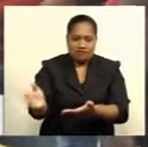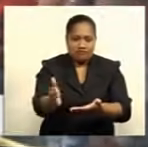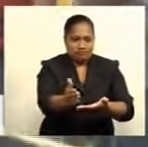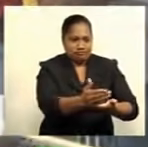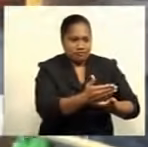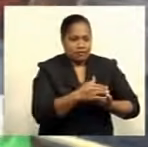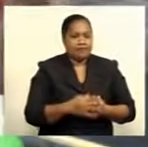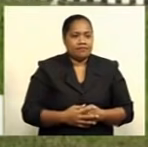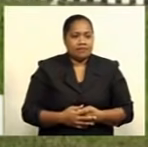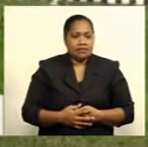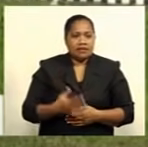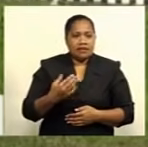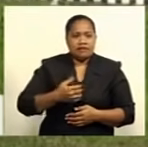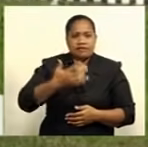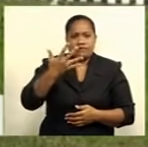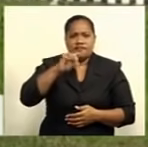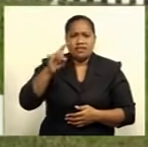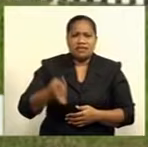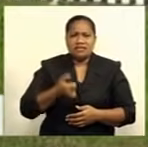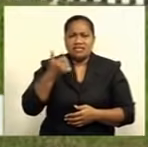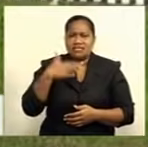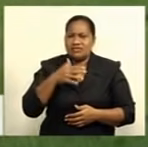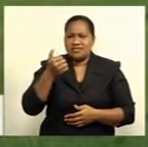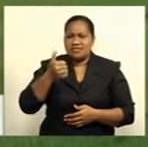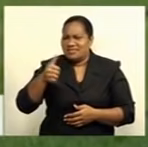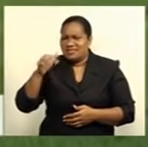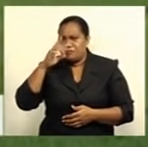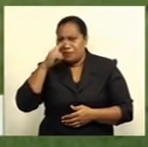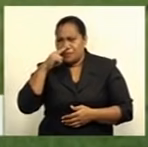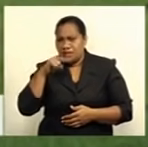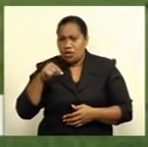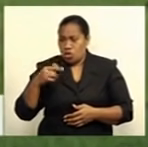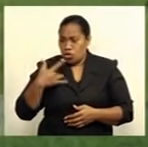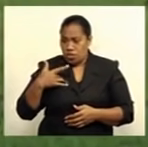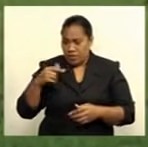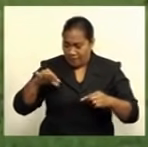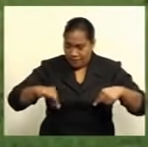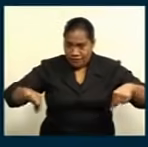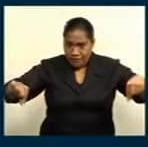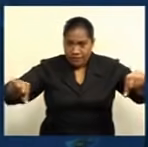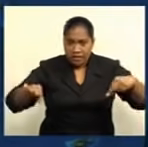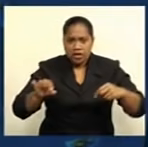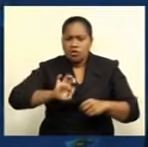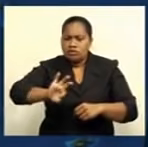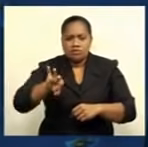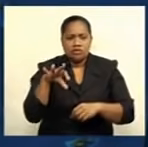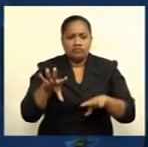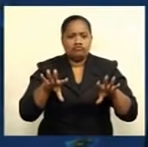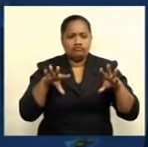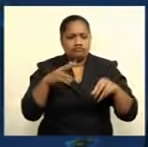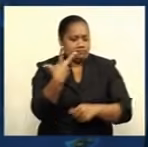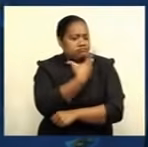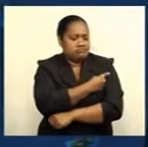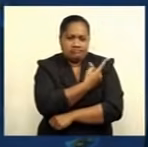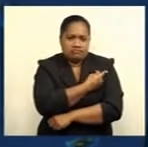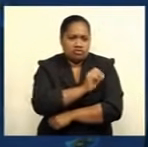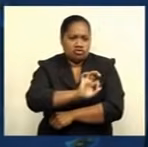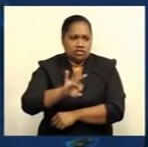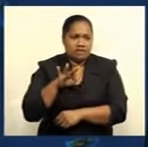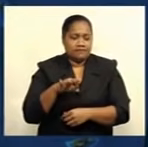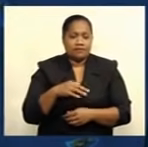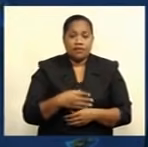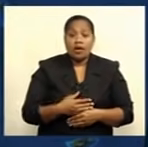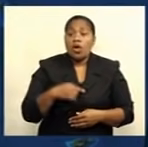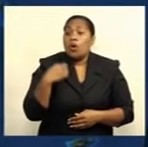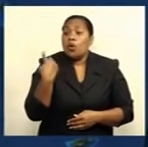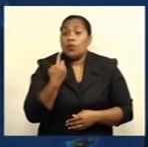15,866 people living along the main highways have not received their first and second doses. Those of you who haven't got the